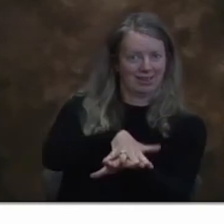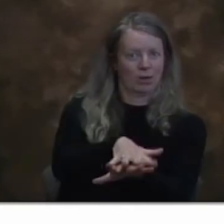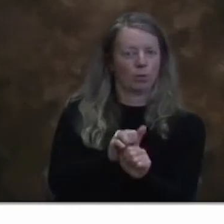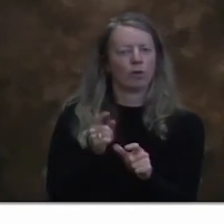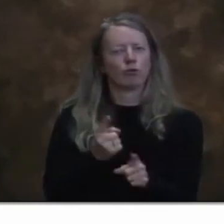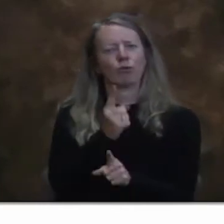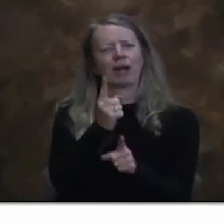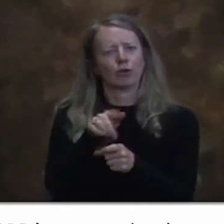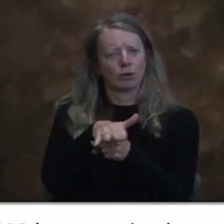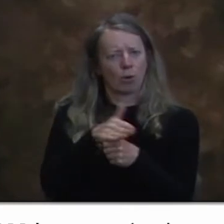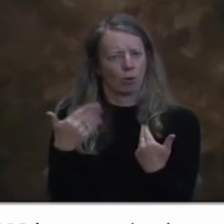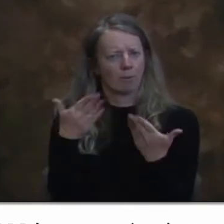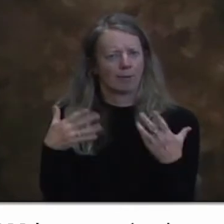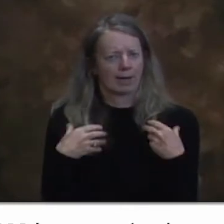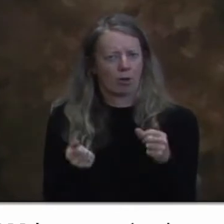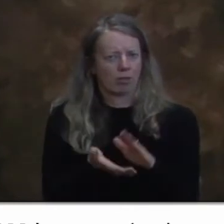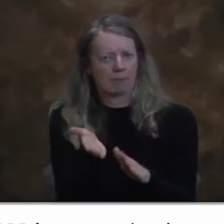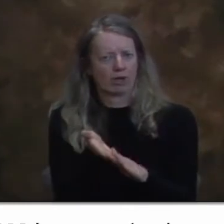for local public health.